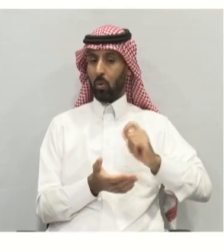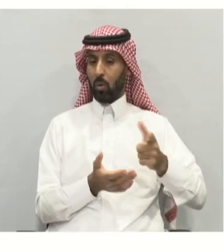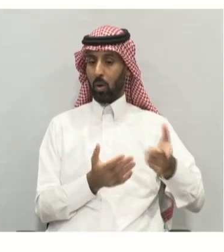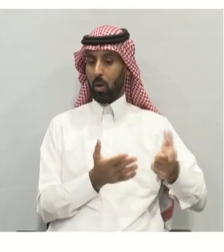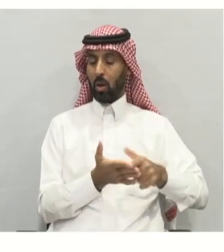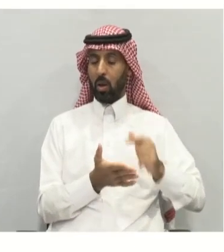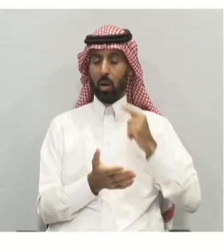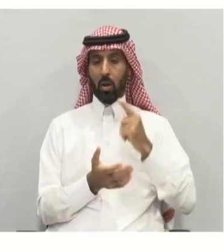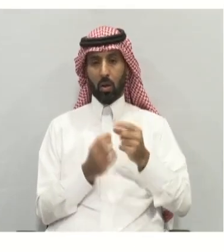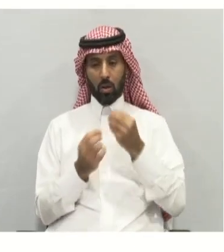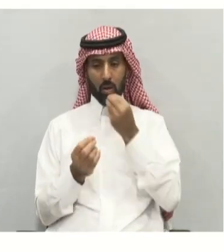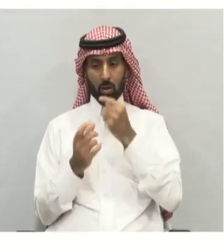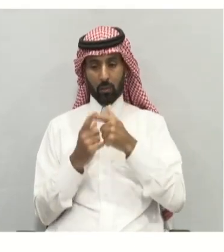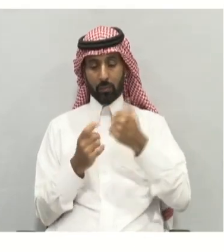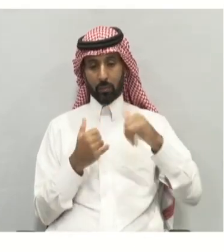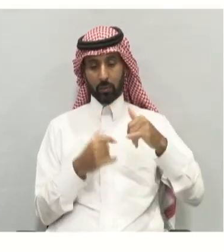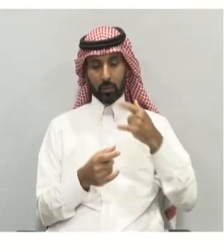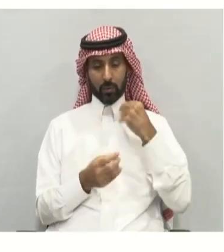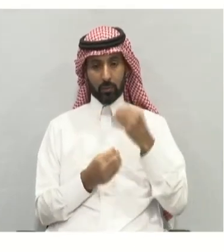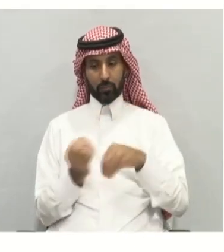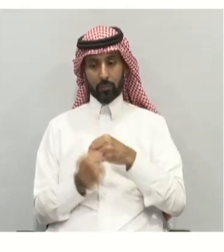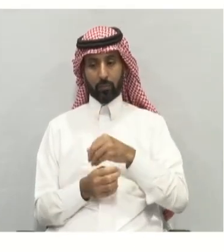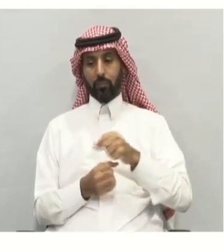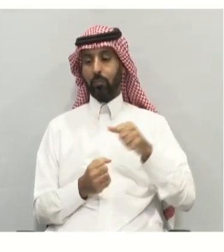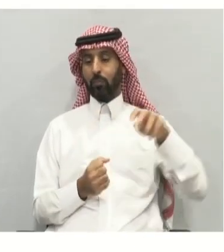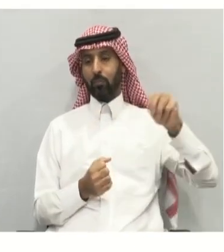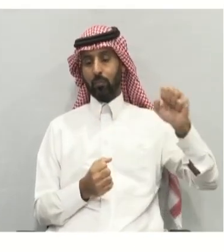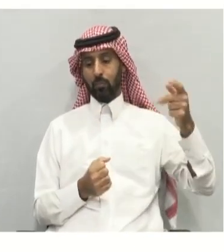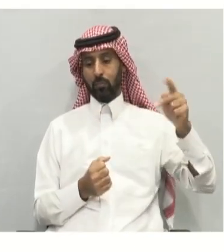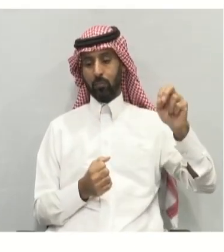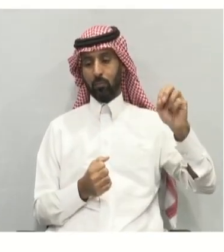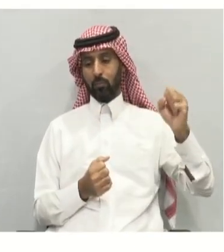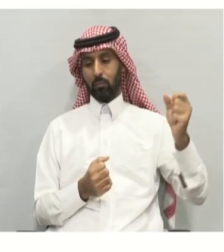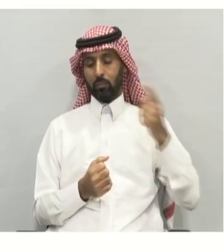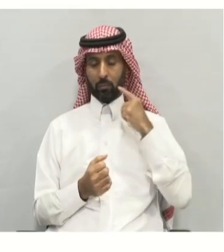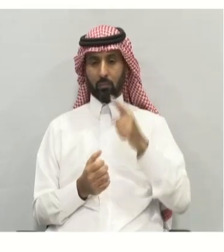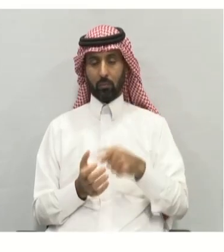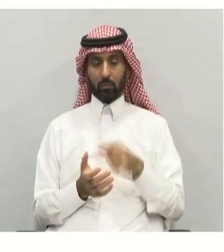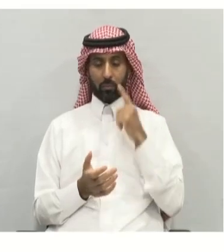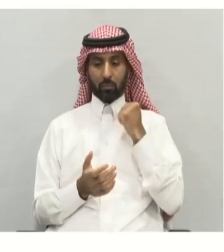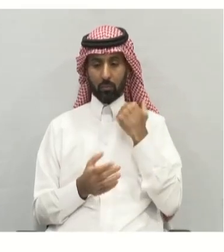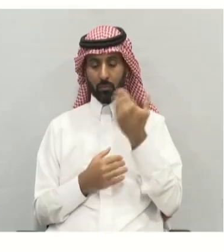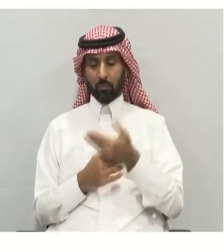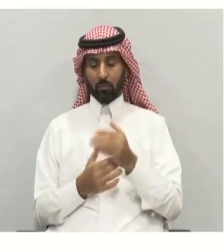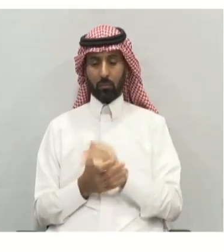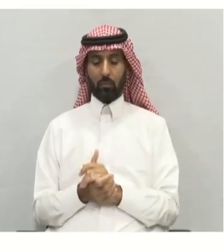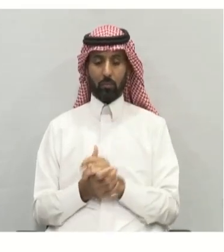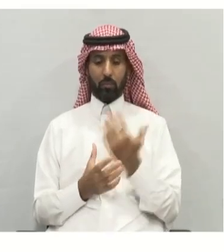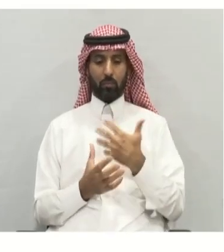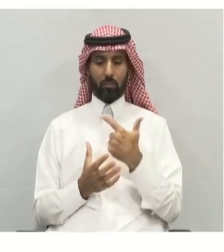in Oasis restaurant on Mecca Road. And when it's going to be, it will be on Saturday, May 15th